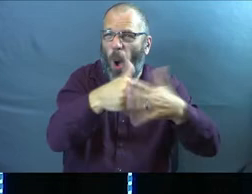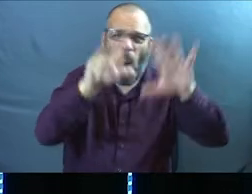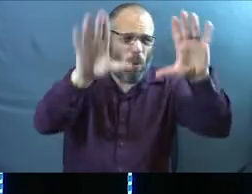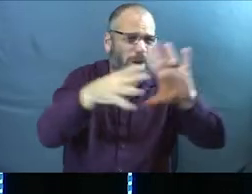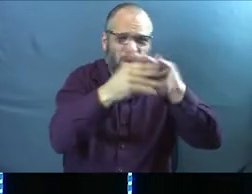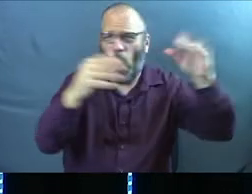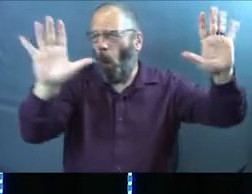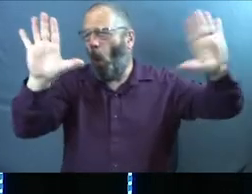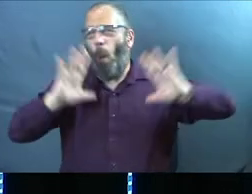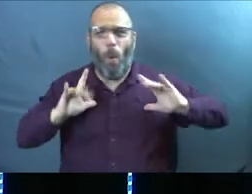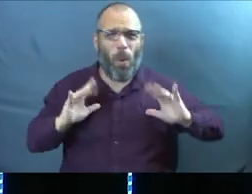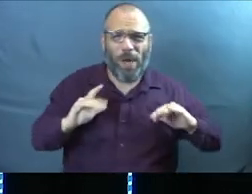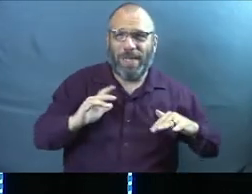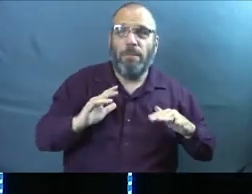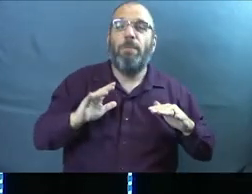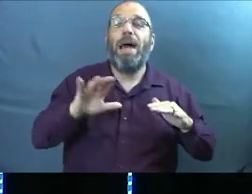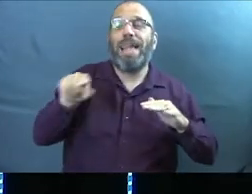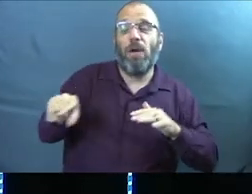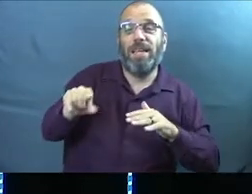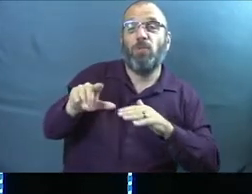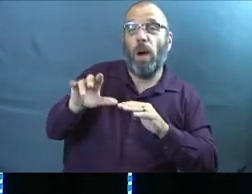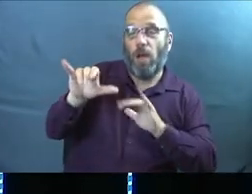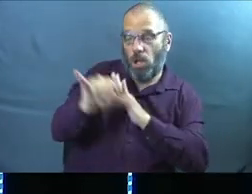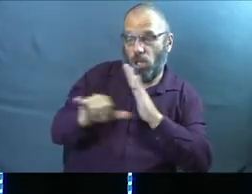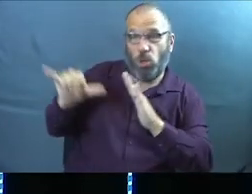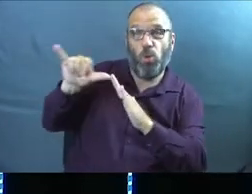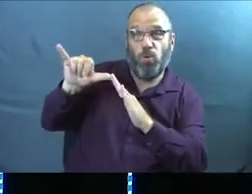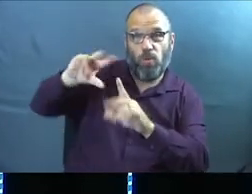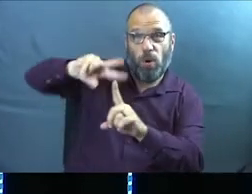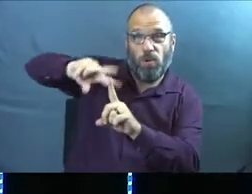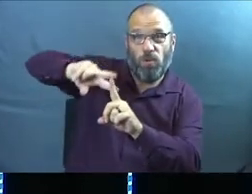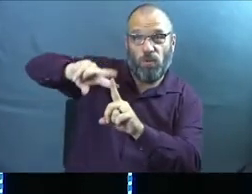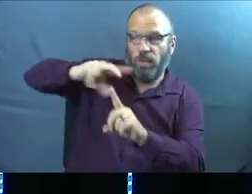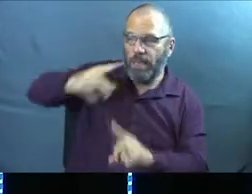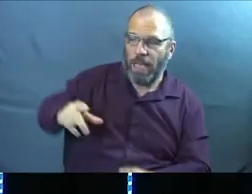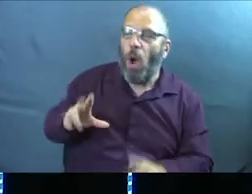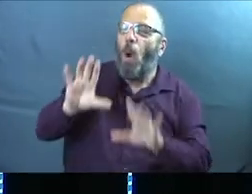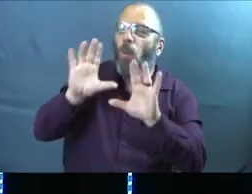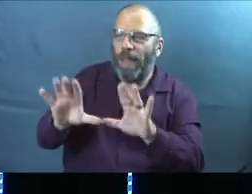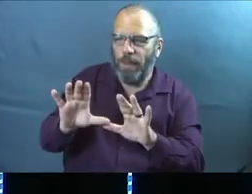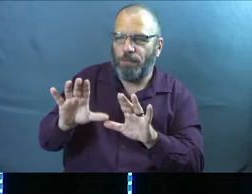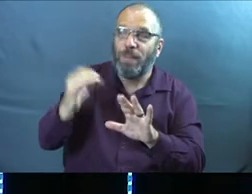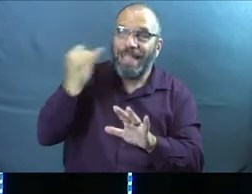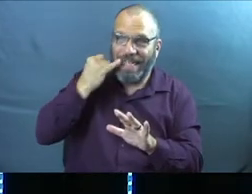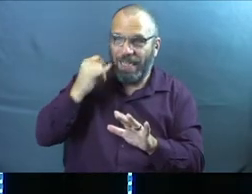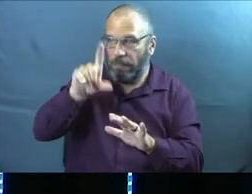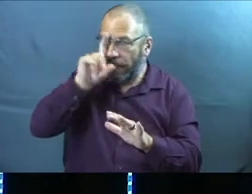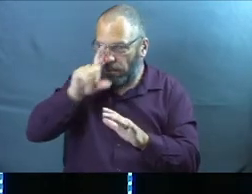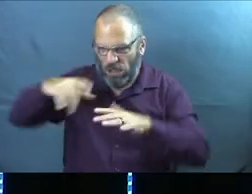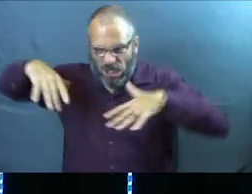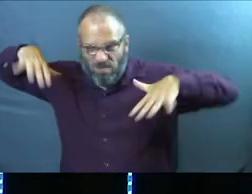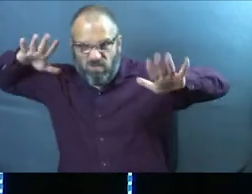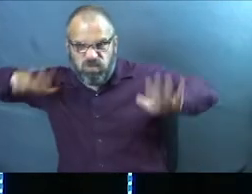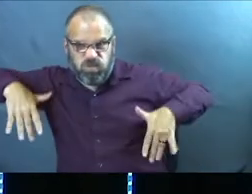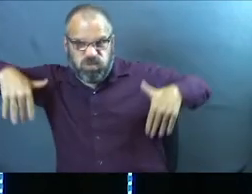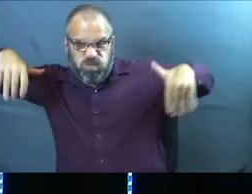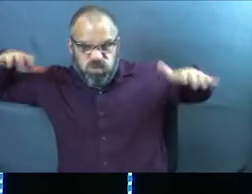wonderful and a great ending. So the How It Should Have Ended people come along and they're like, wait a second, if you had eagles all along,